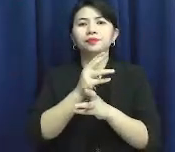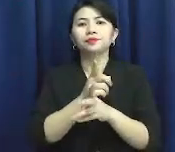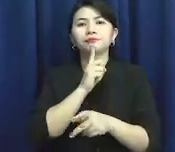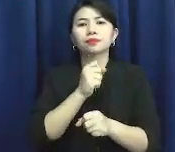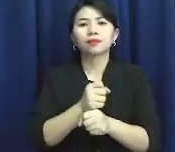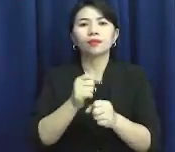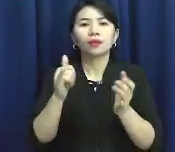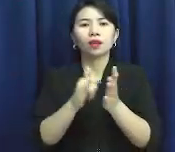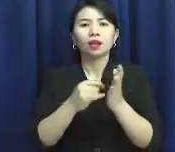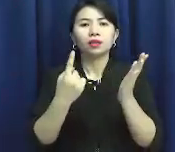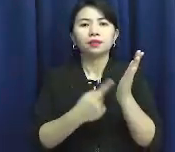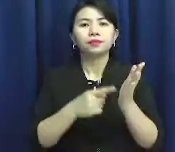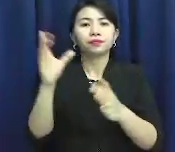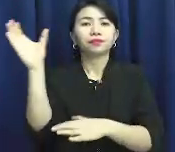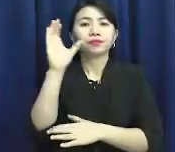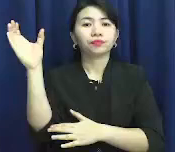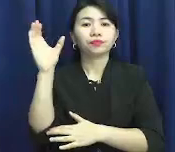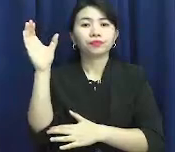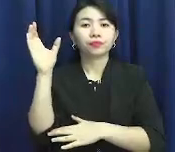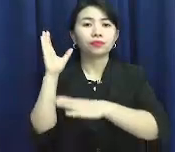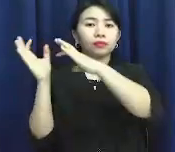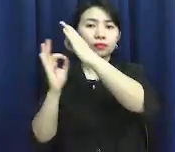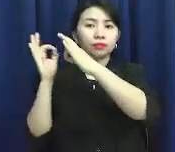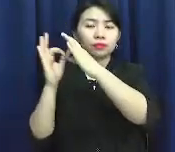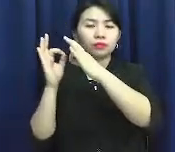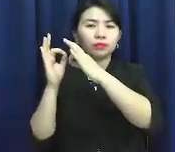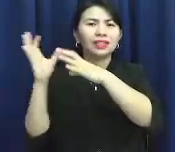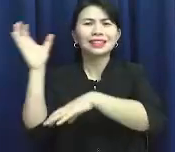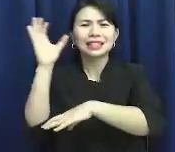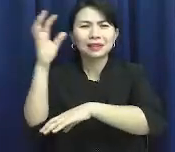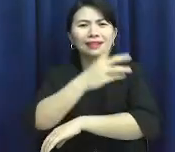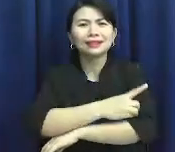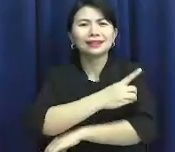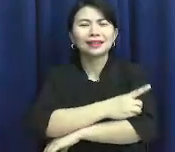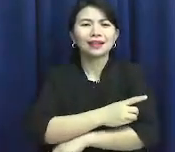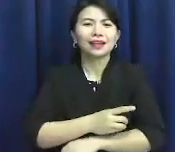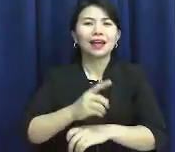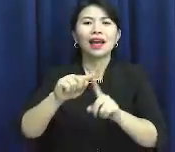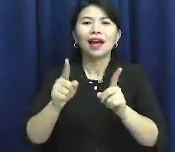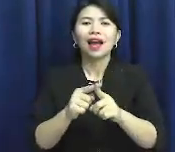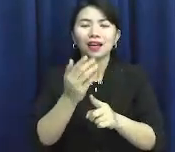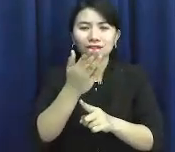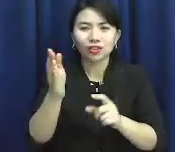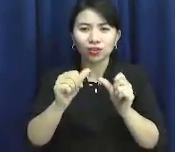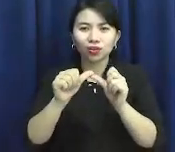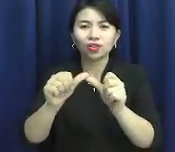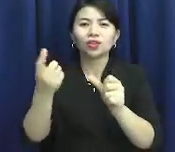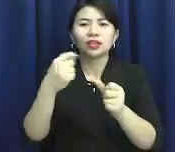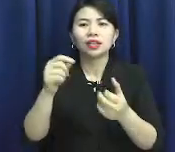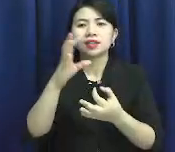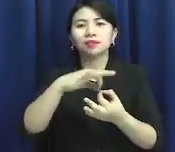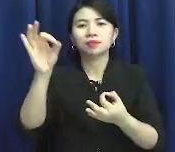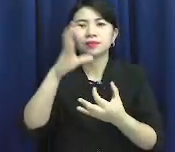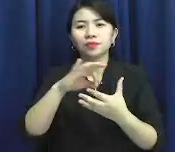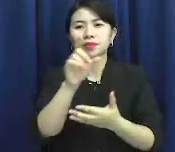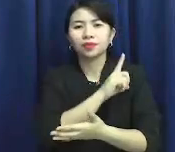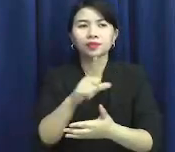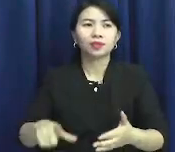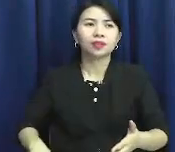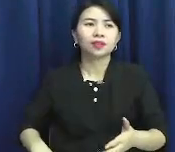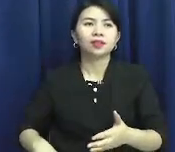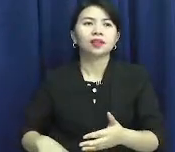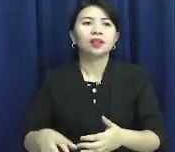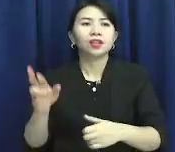this Christmas season, at the beginning of this Christmas season, sa pagpapatuloy niyo, the Spirit of the Lord will rest upon